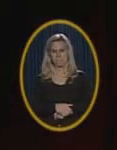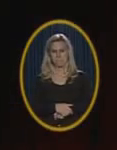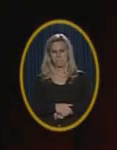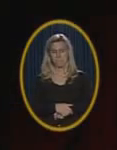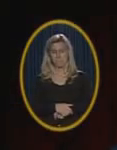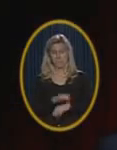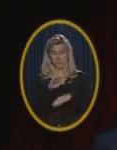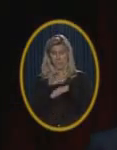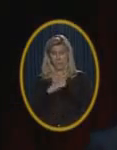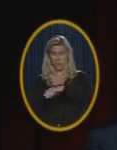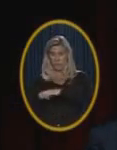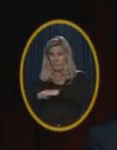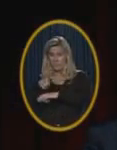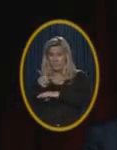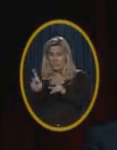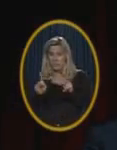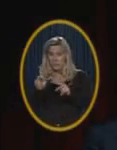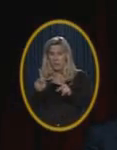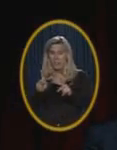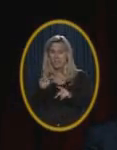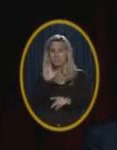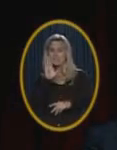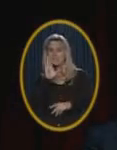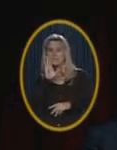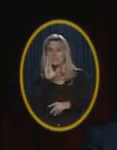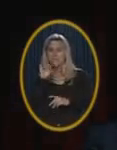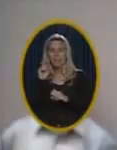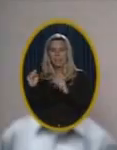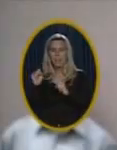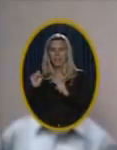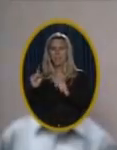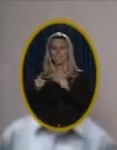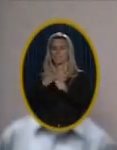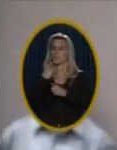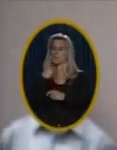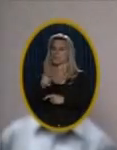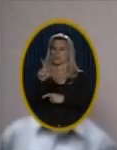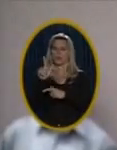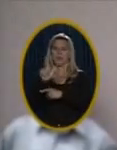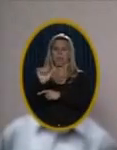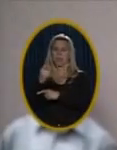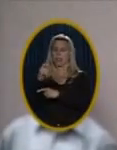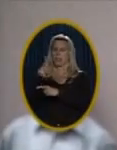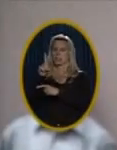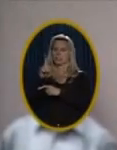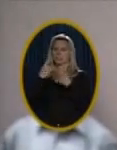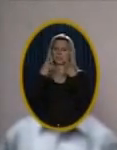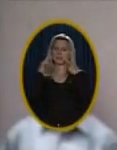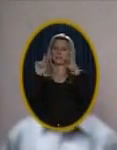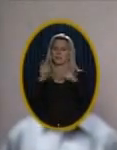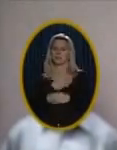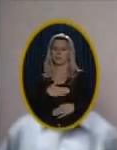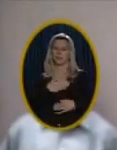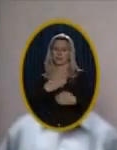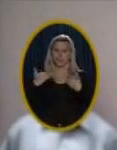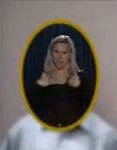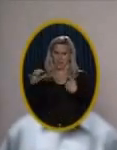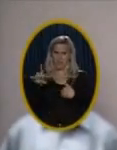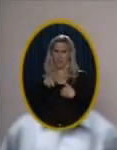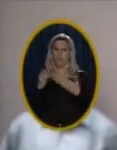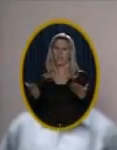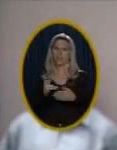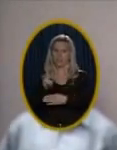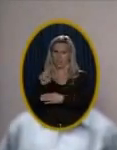We're on TV, folks, so... John and Crip, I'd first like to say you guys are legends. It's a pleasure having you guys back here at KC. Thank you for coming. Thank